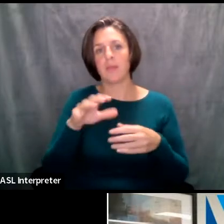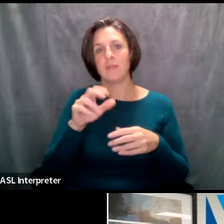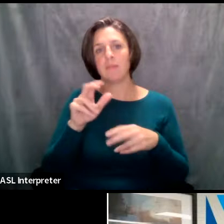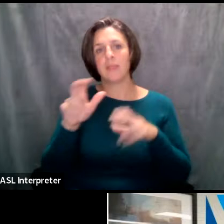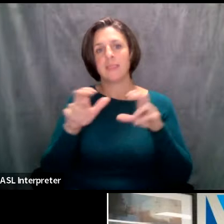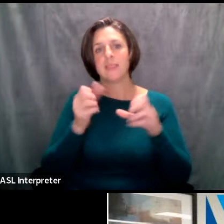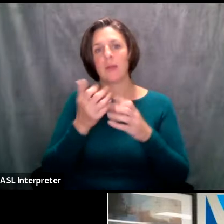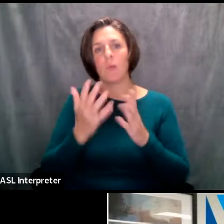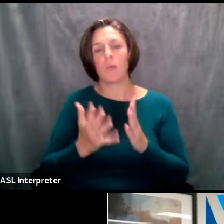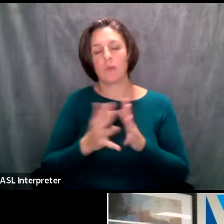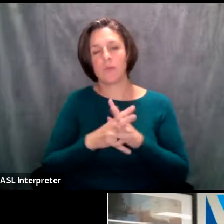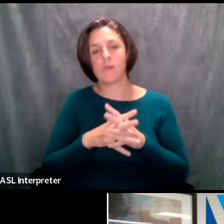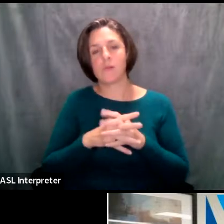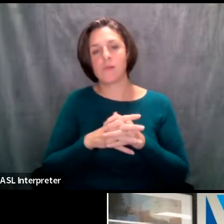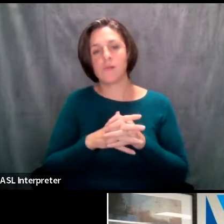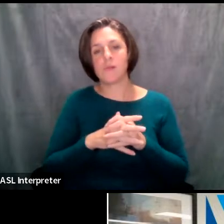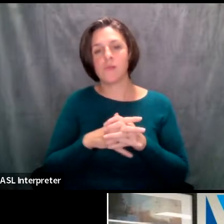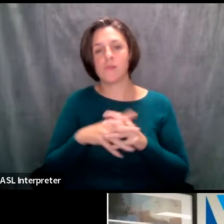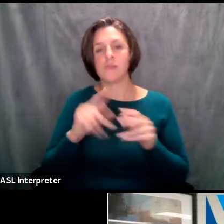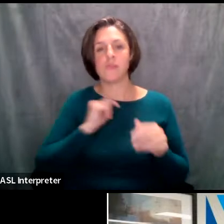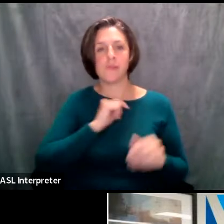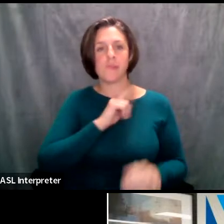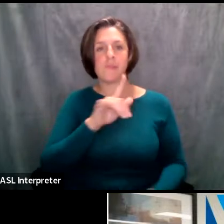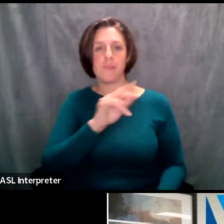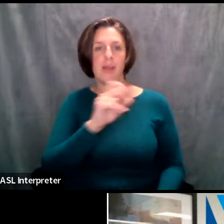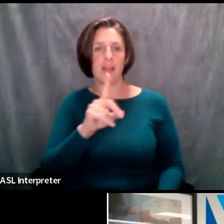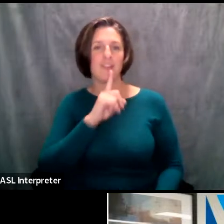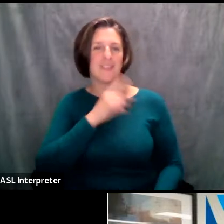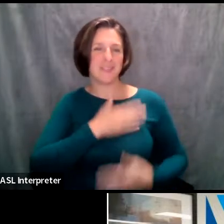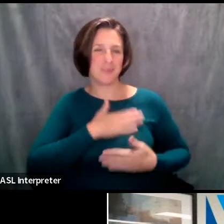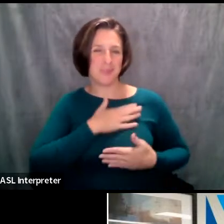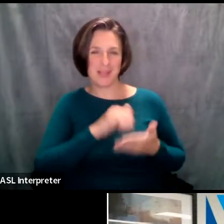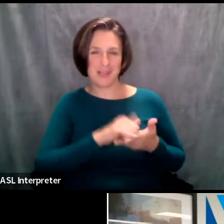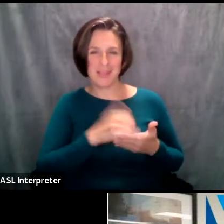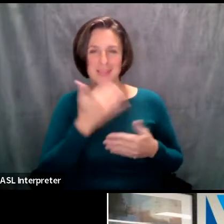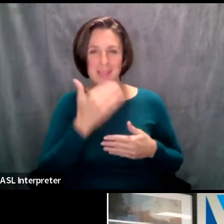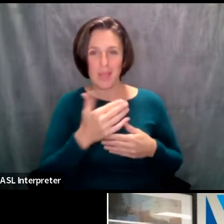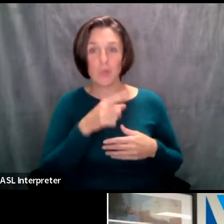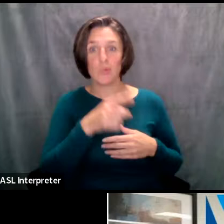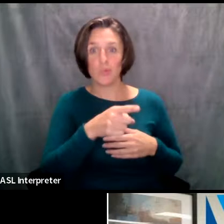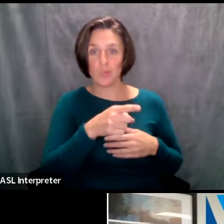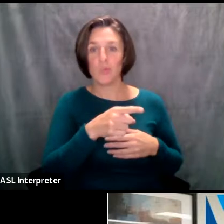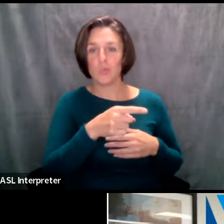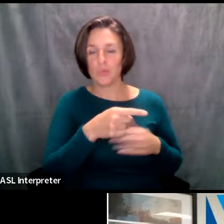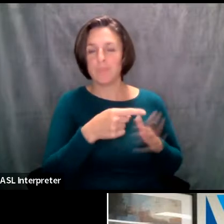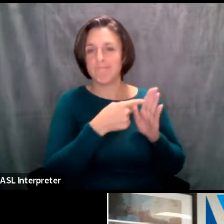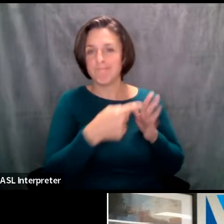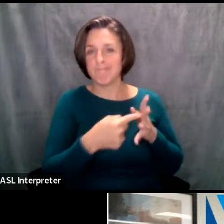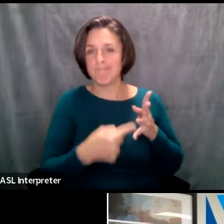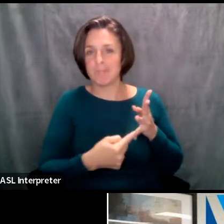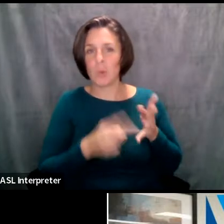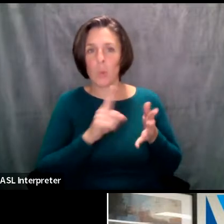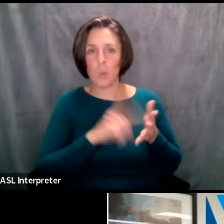Trustee Land. I really appreciate that. Thank you. Because you outlined what my concerns were. I didn't want to feel boxed in.